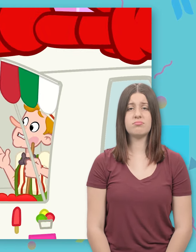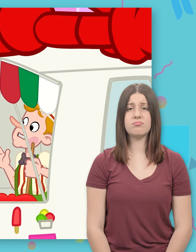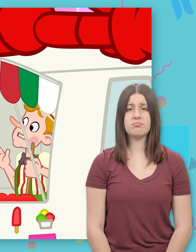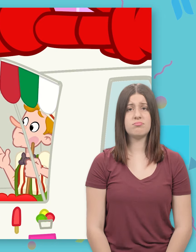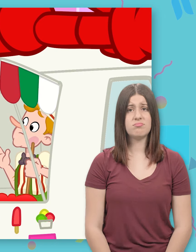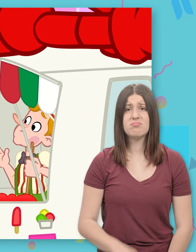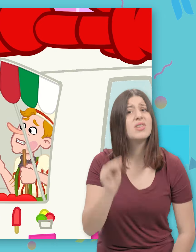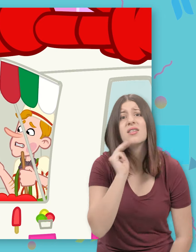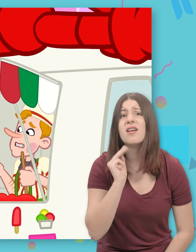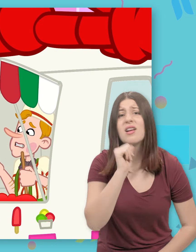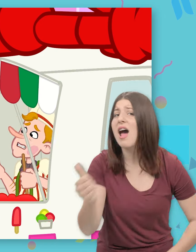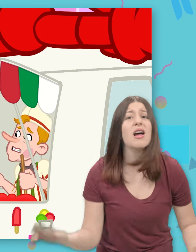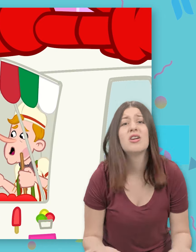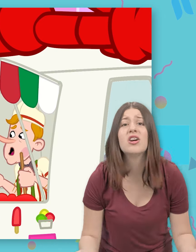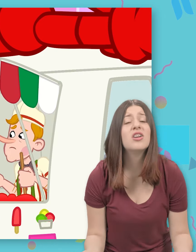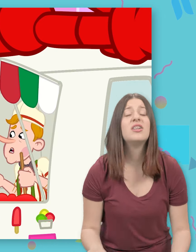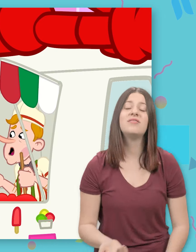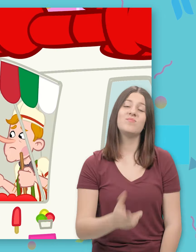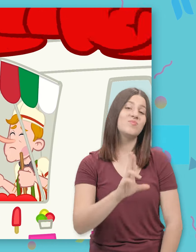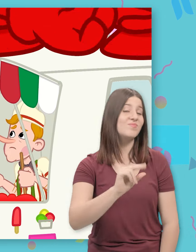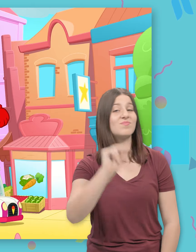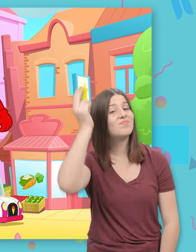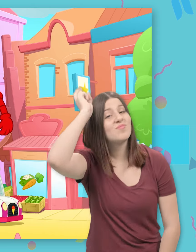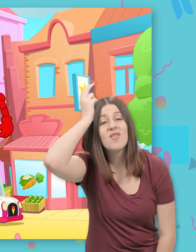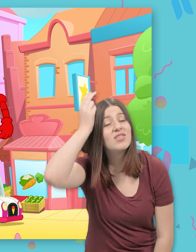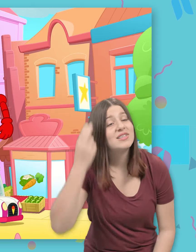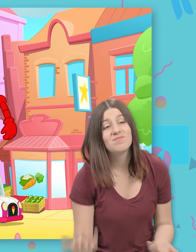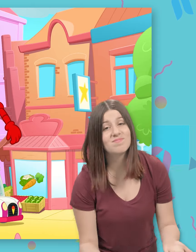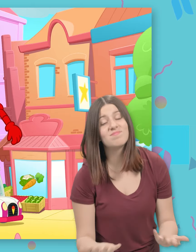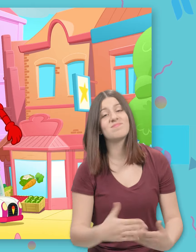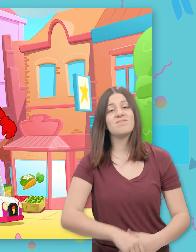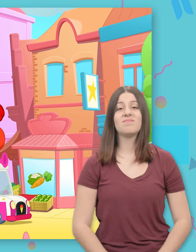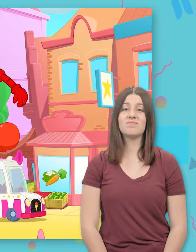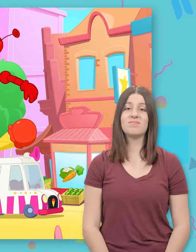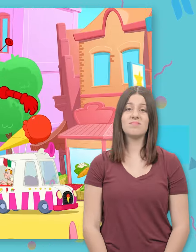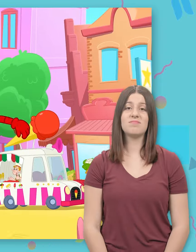Mila not here? No, Morphle.